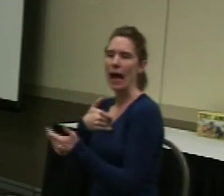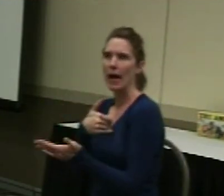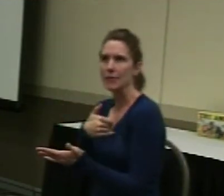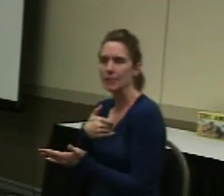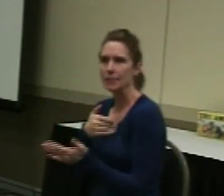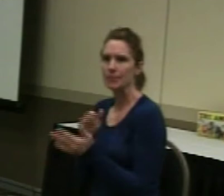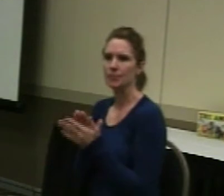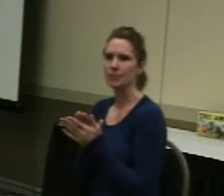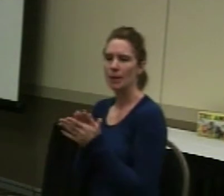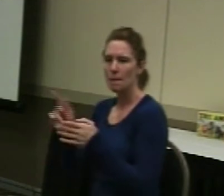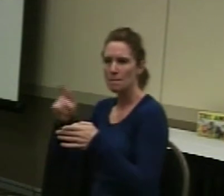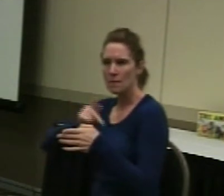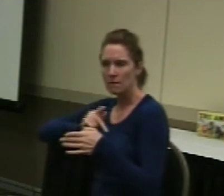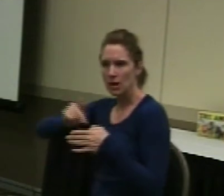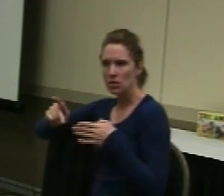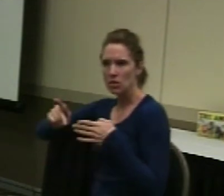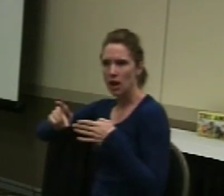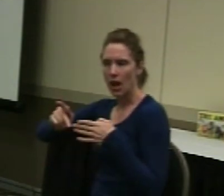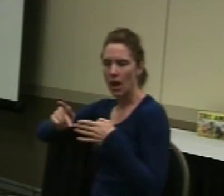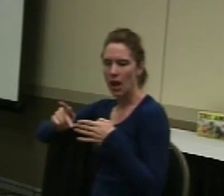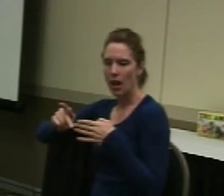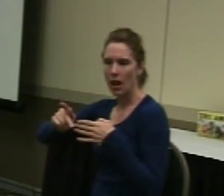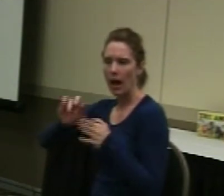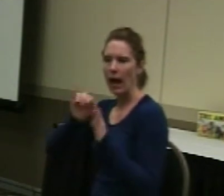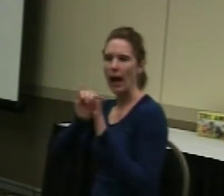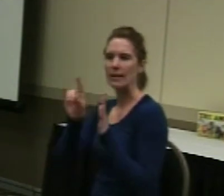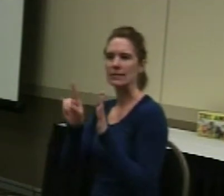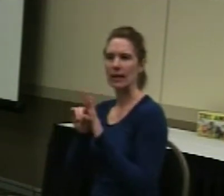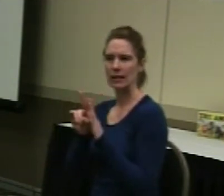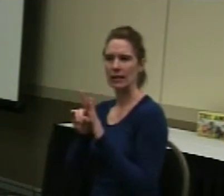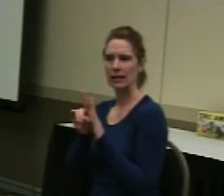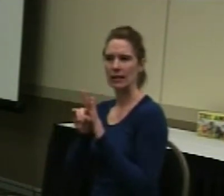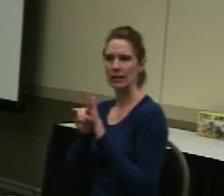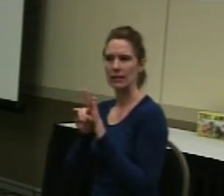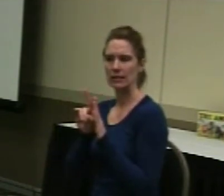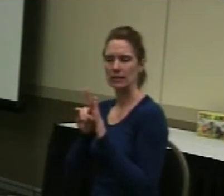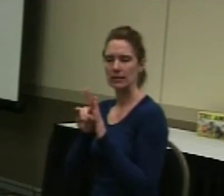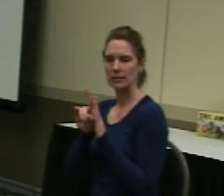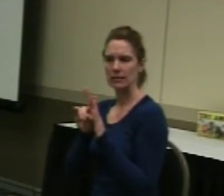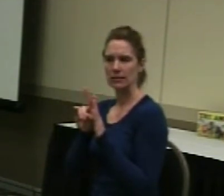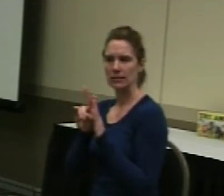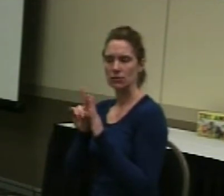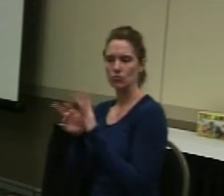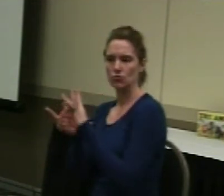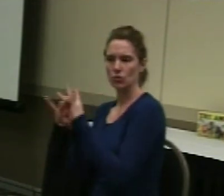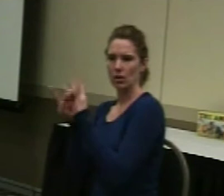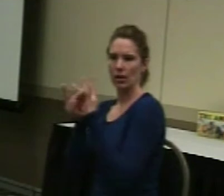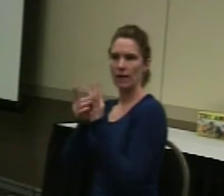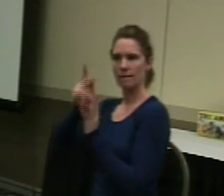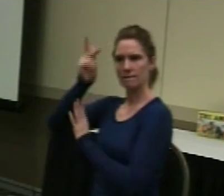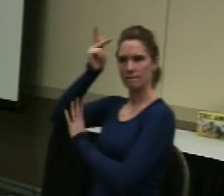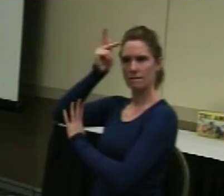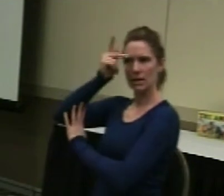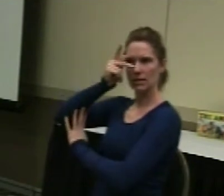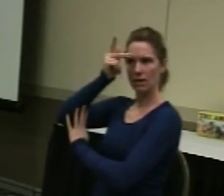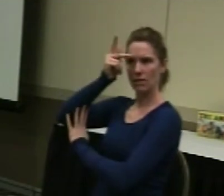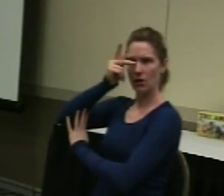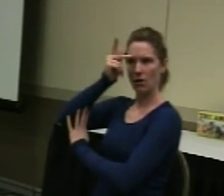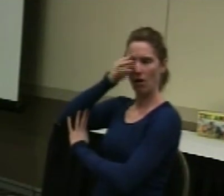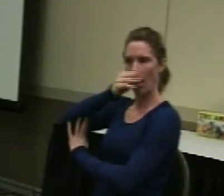of professional identity regarding a philosophical,